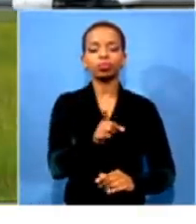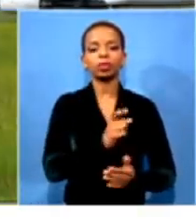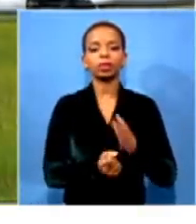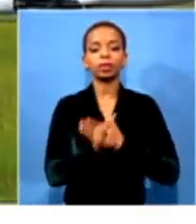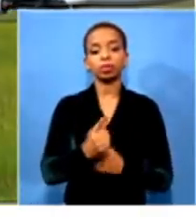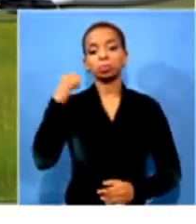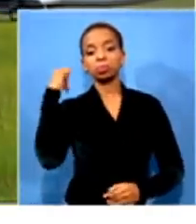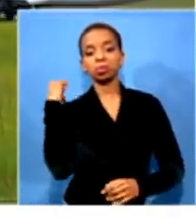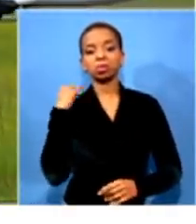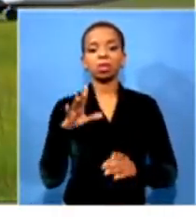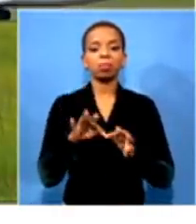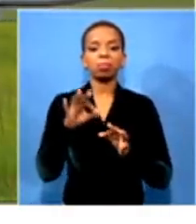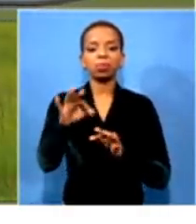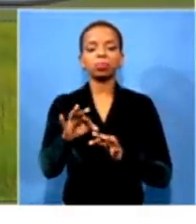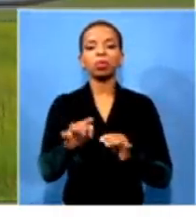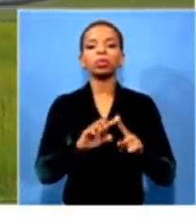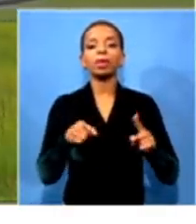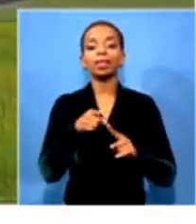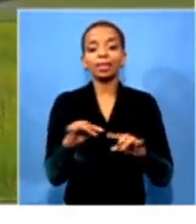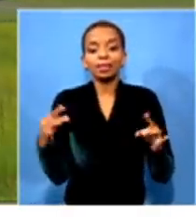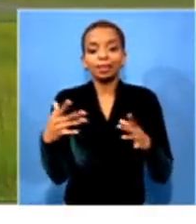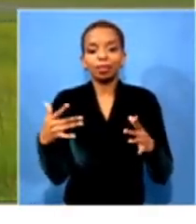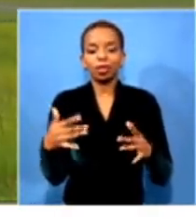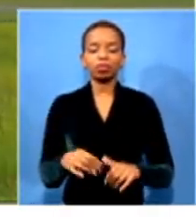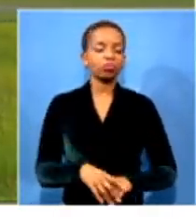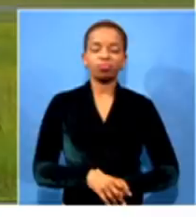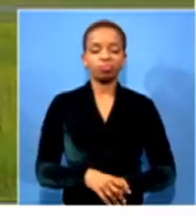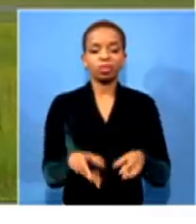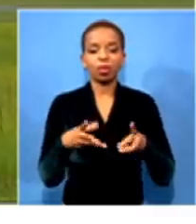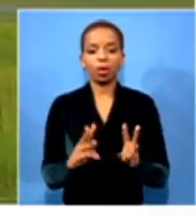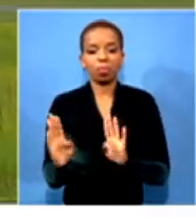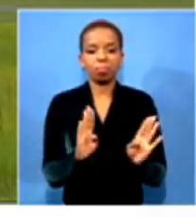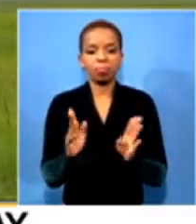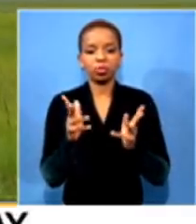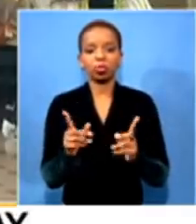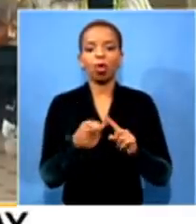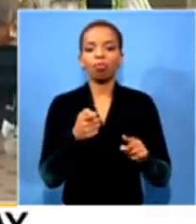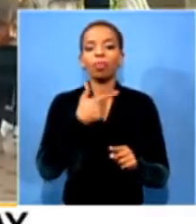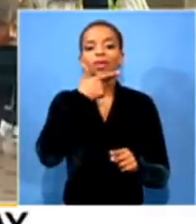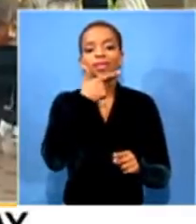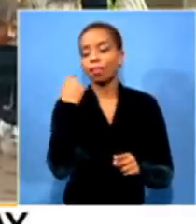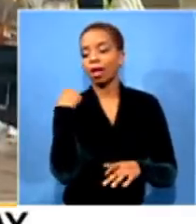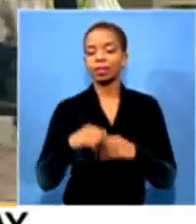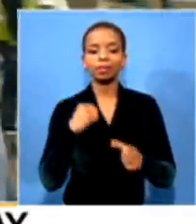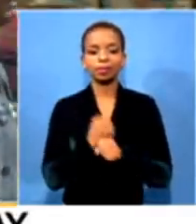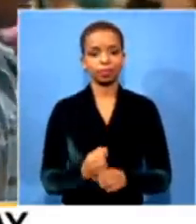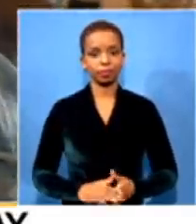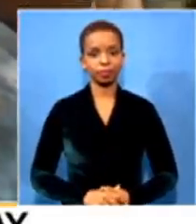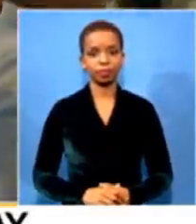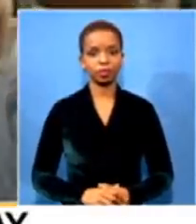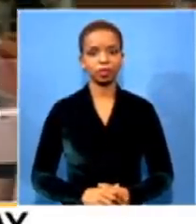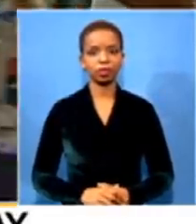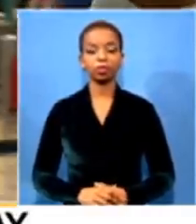was actually not surprising, given how they've conducted themselves since December last year. It raises once again the question of